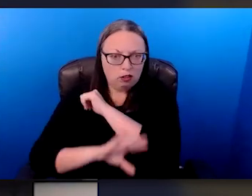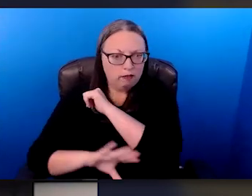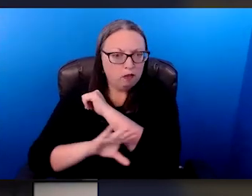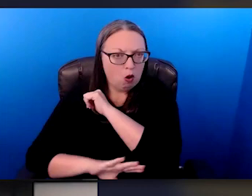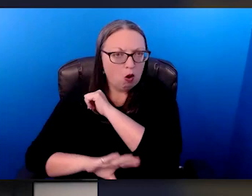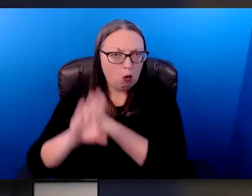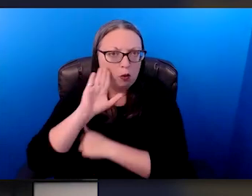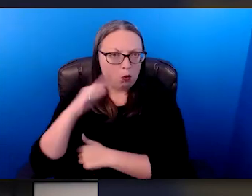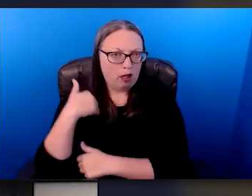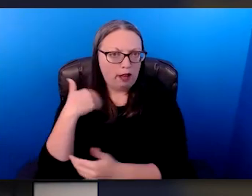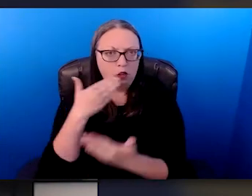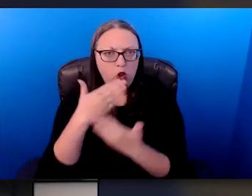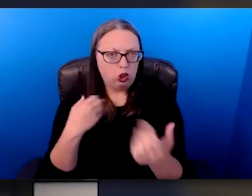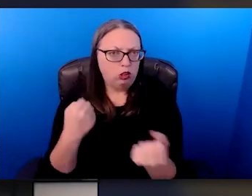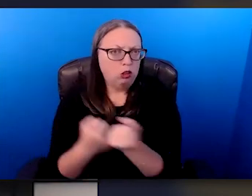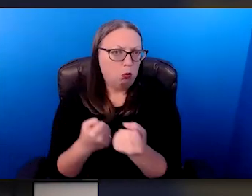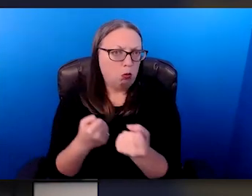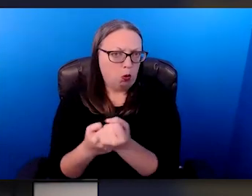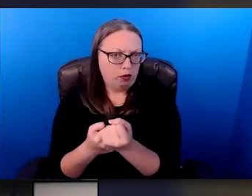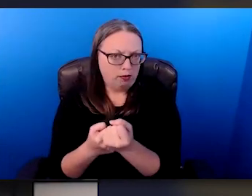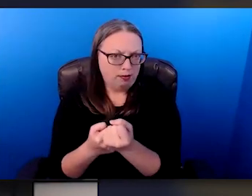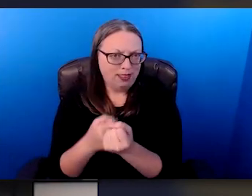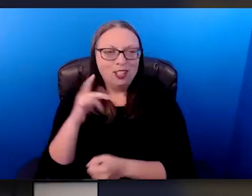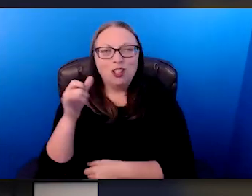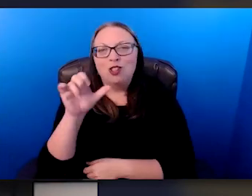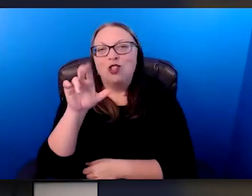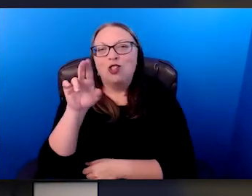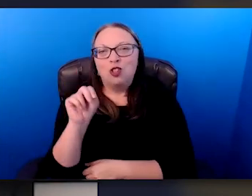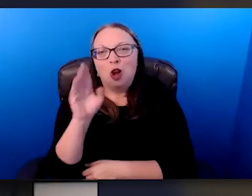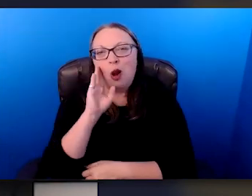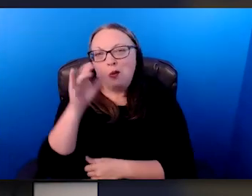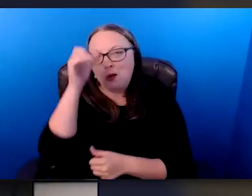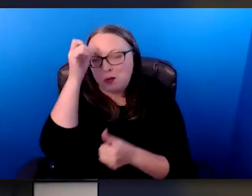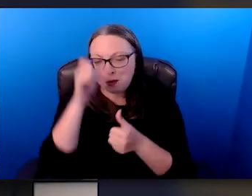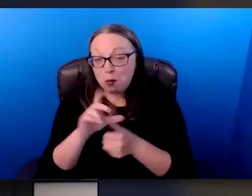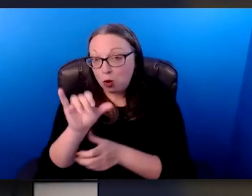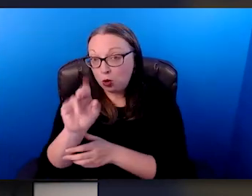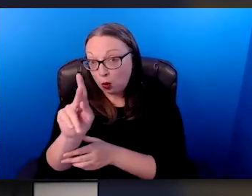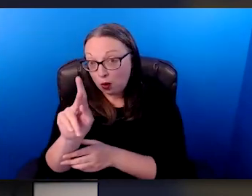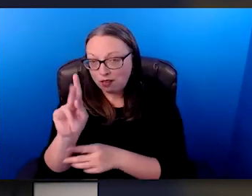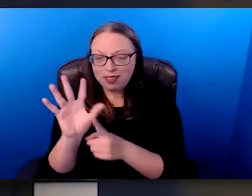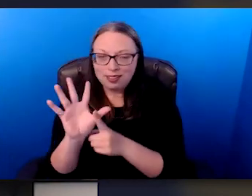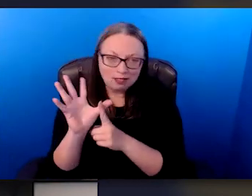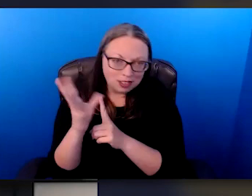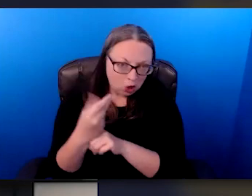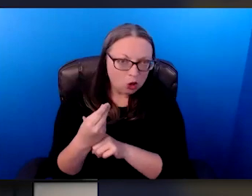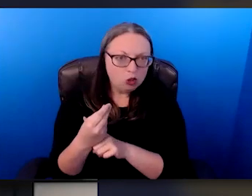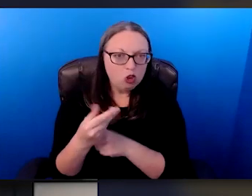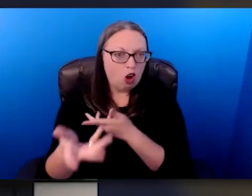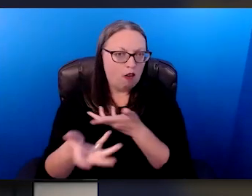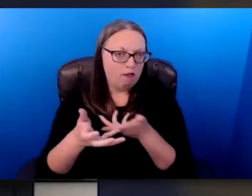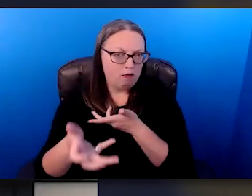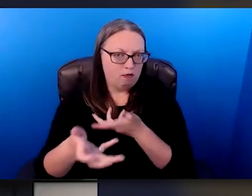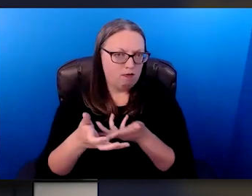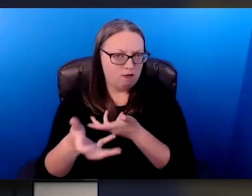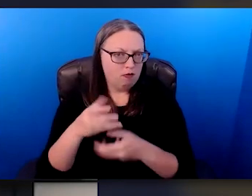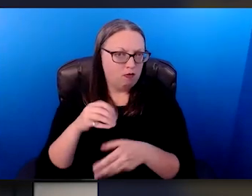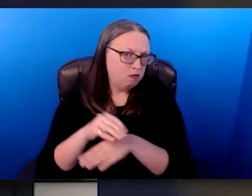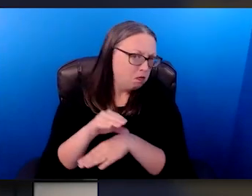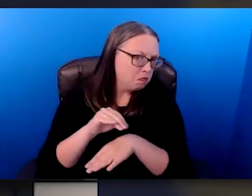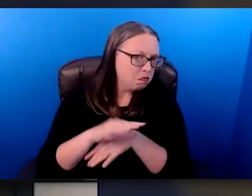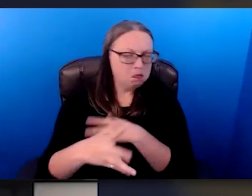will remember, York is a culture of a great deal of consultation. So it's been very important for us, I think, to